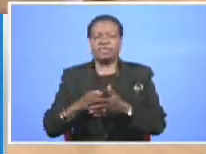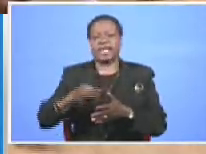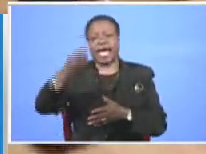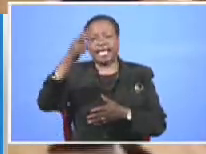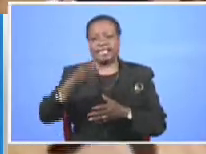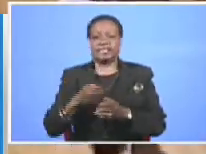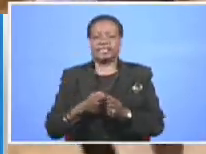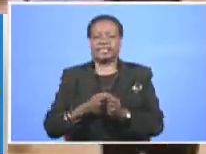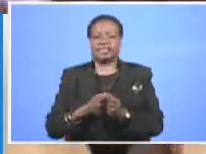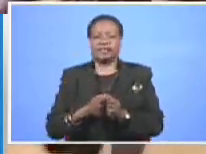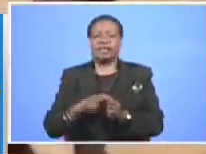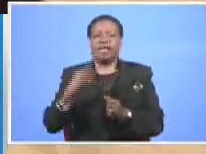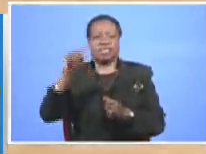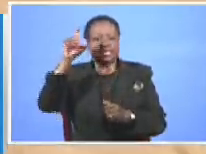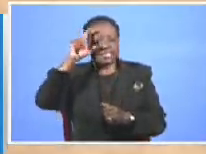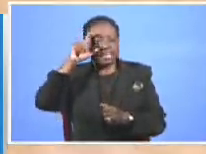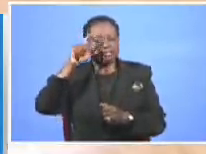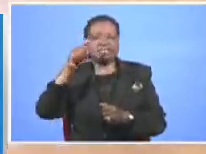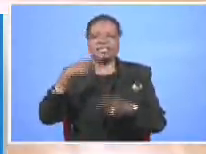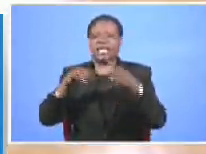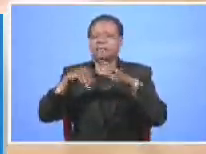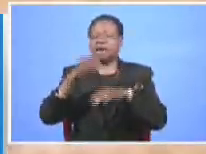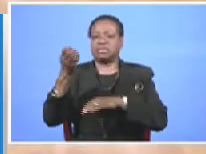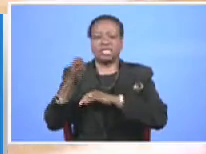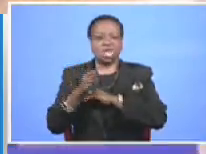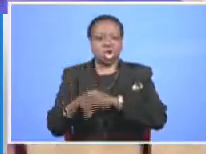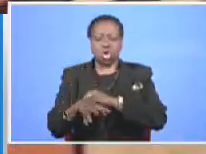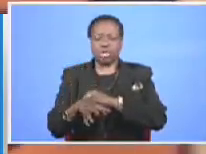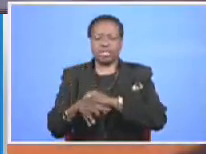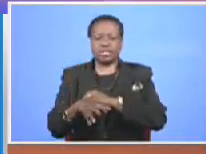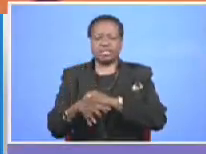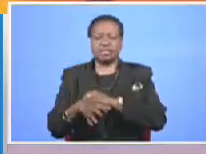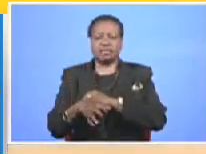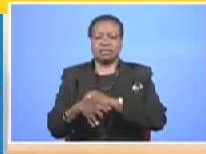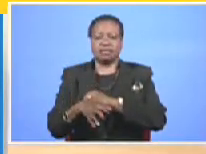history. However, the Suns would still come out on the losing end in this